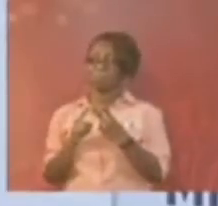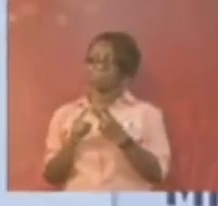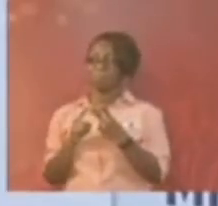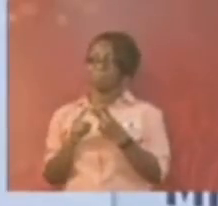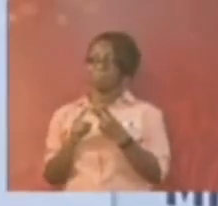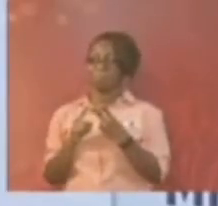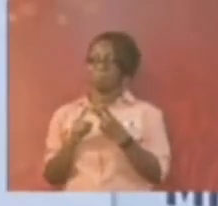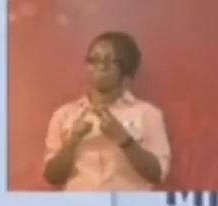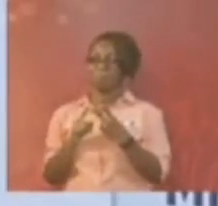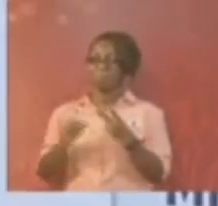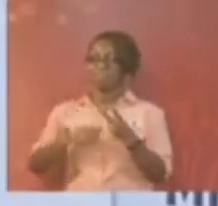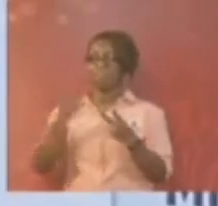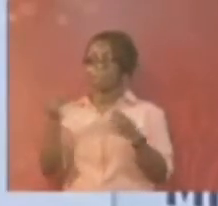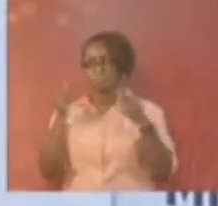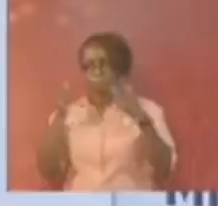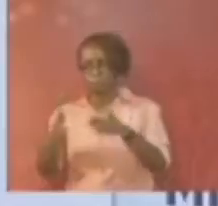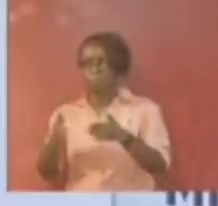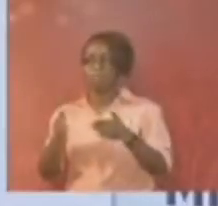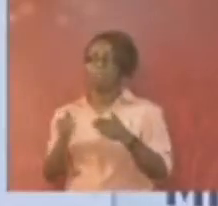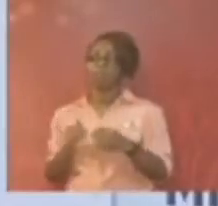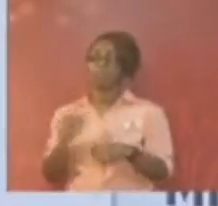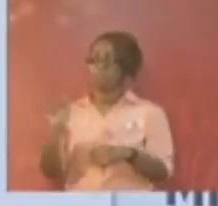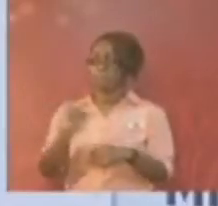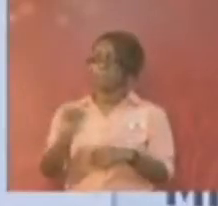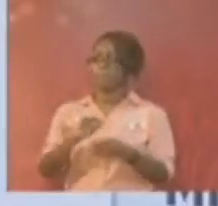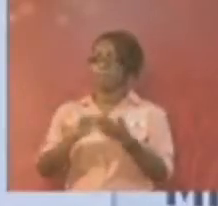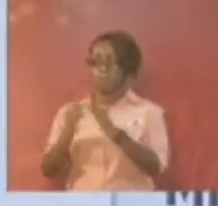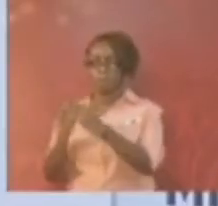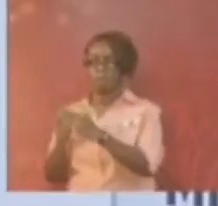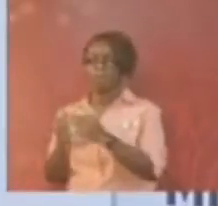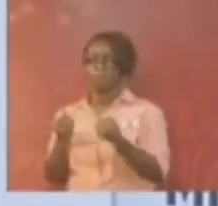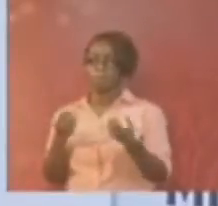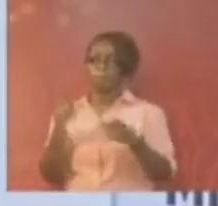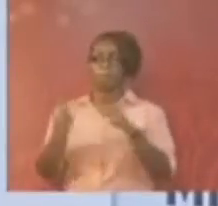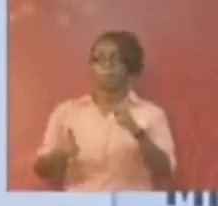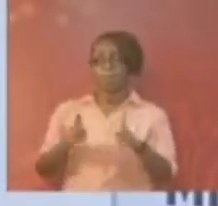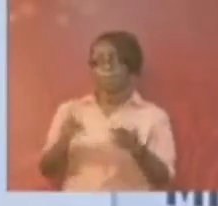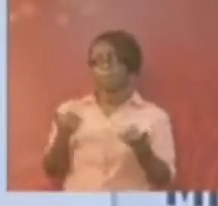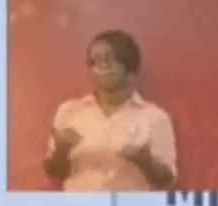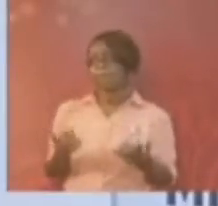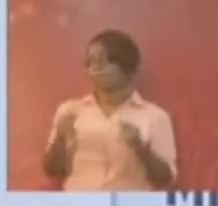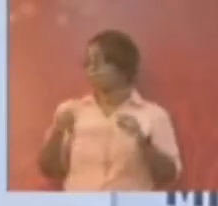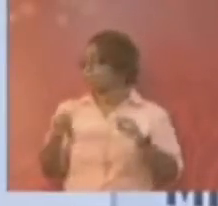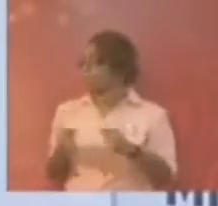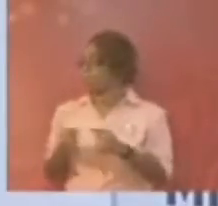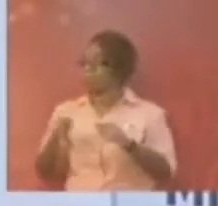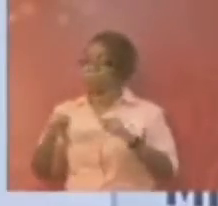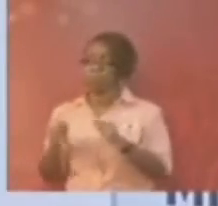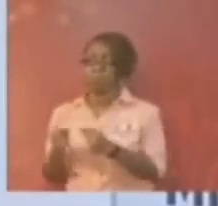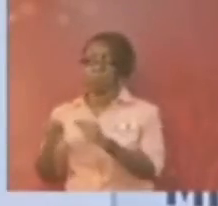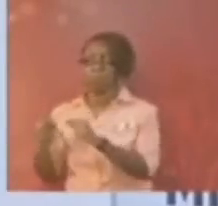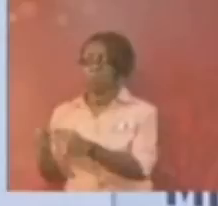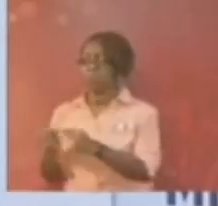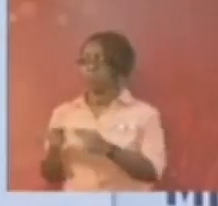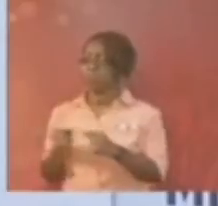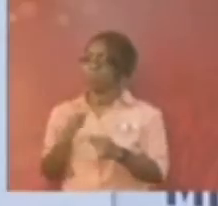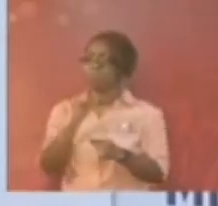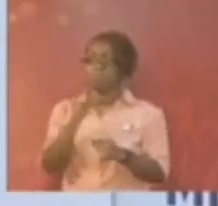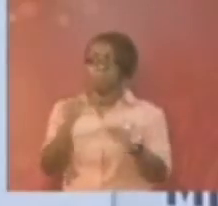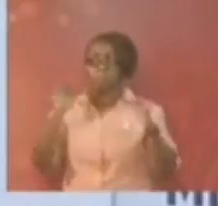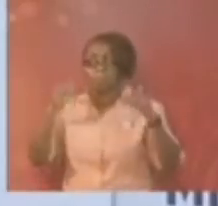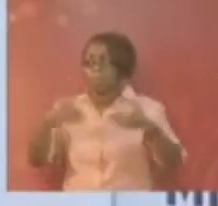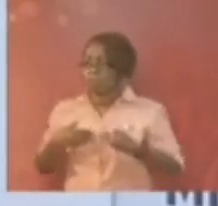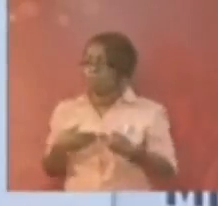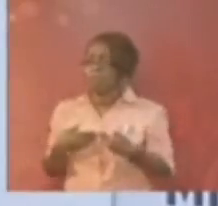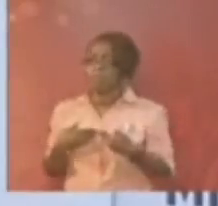community again, is the fact that so many people are hurting right now. And sometimes when we take our minds off our personal challenges